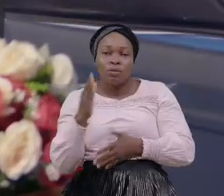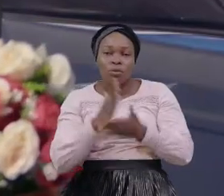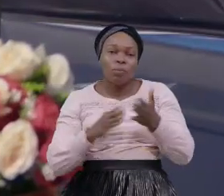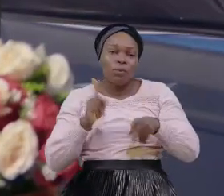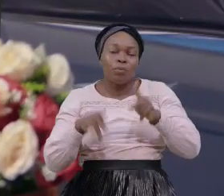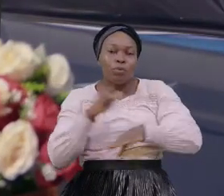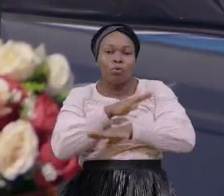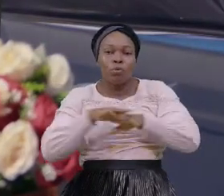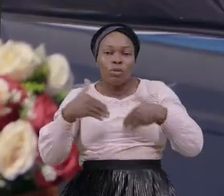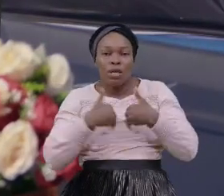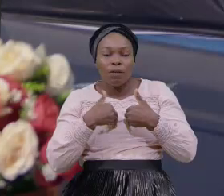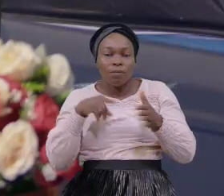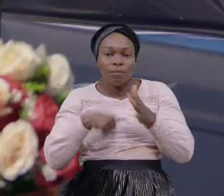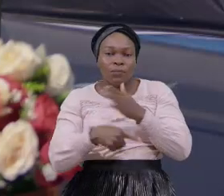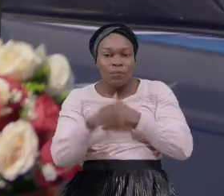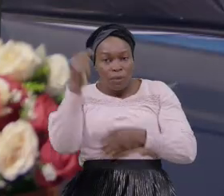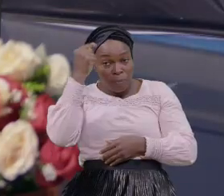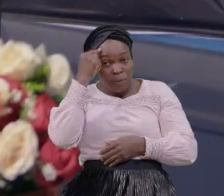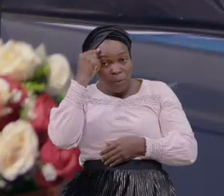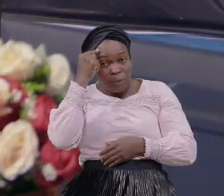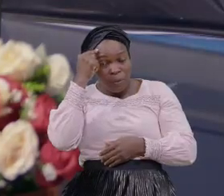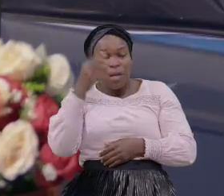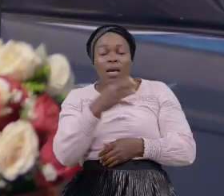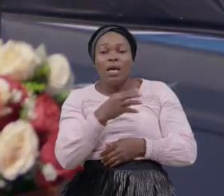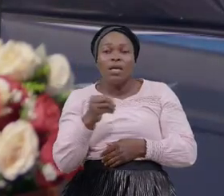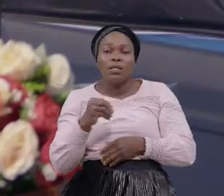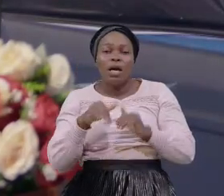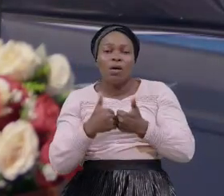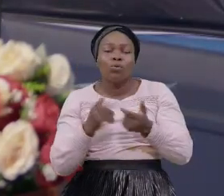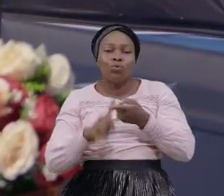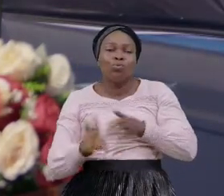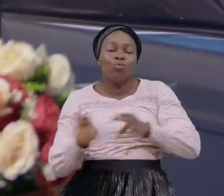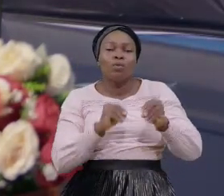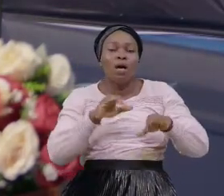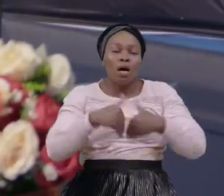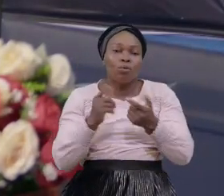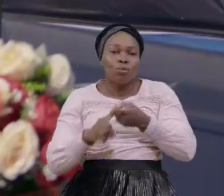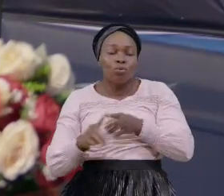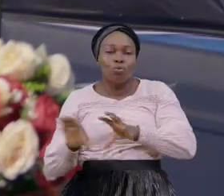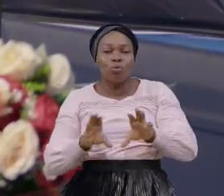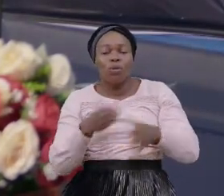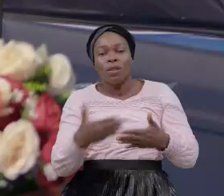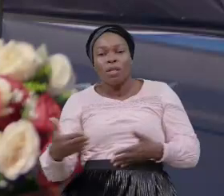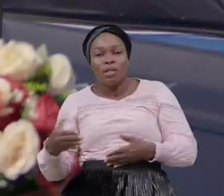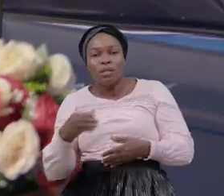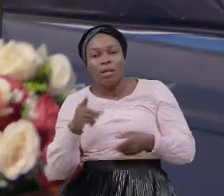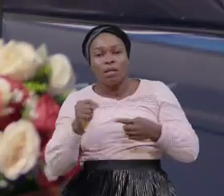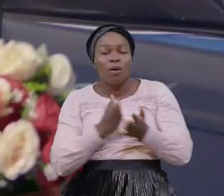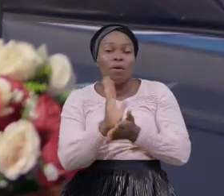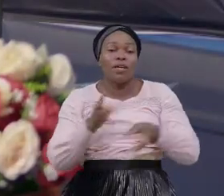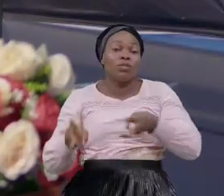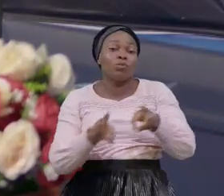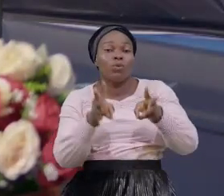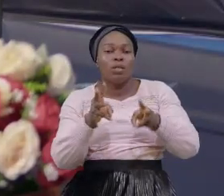can we do. How can we move things around? How can we change things? He wants to purify the sons of Levi and